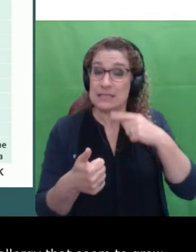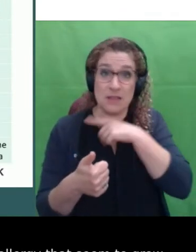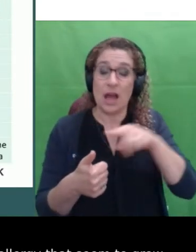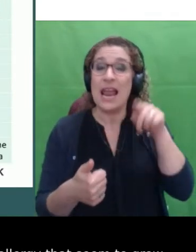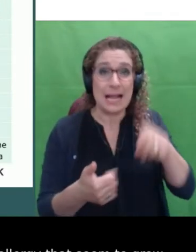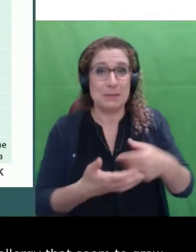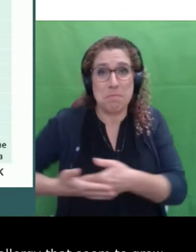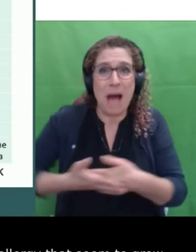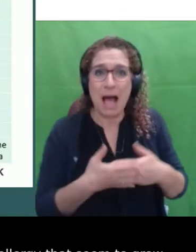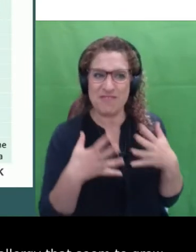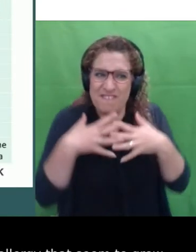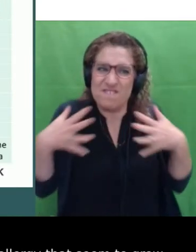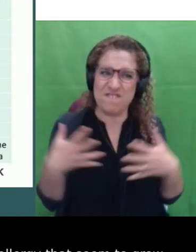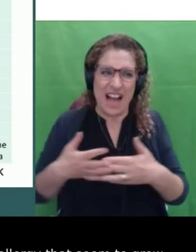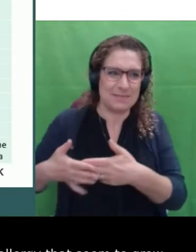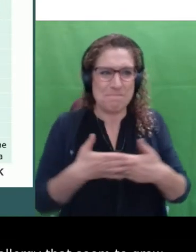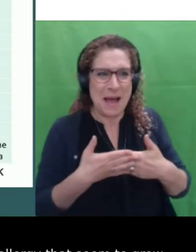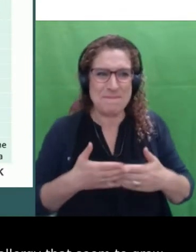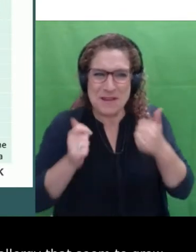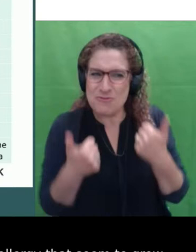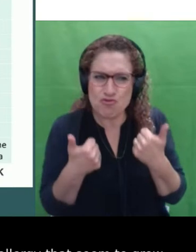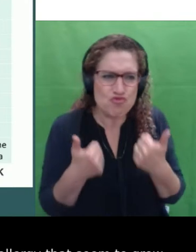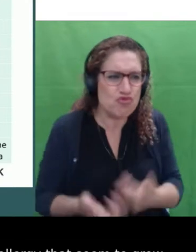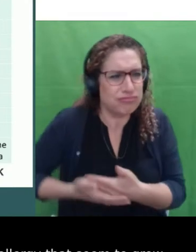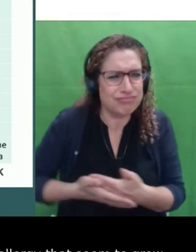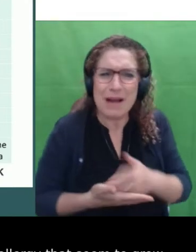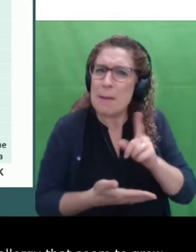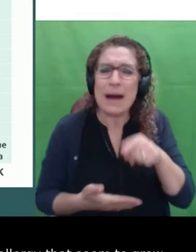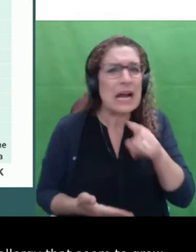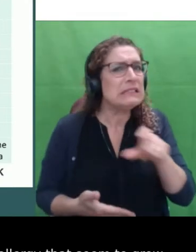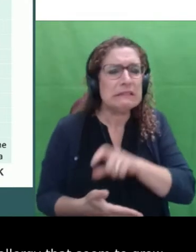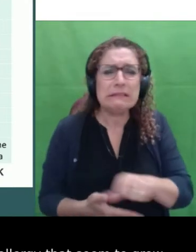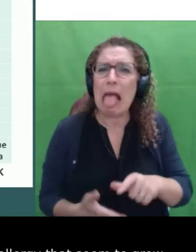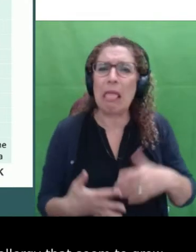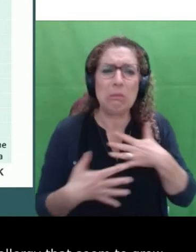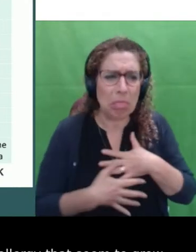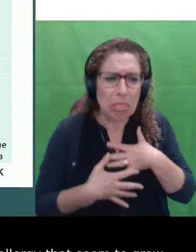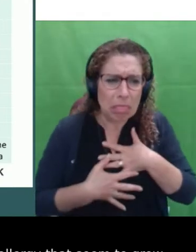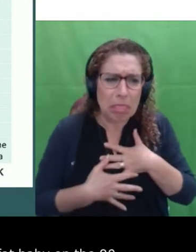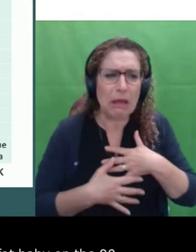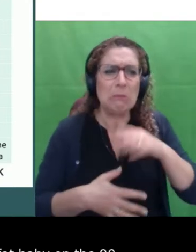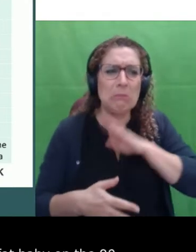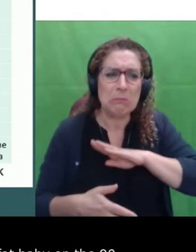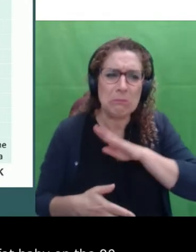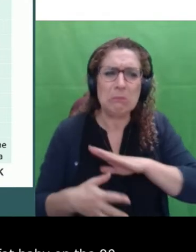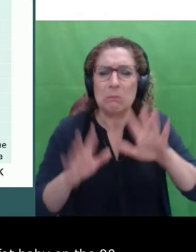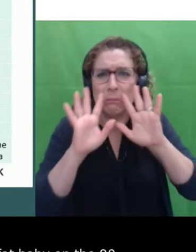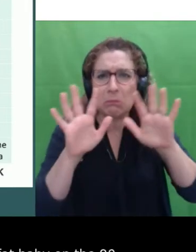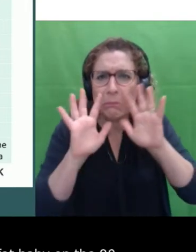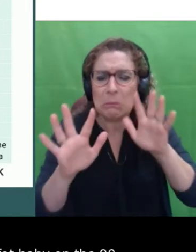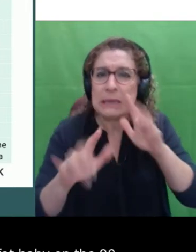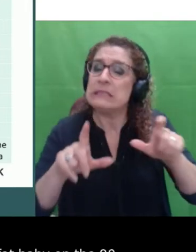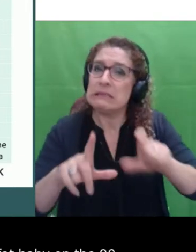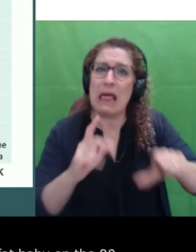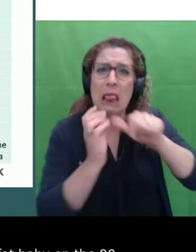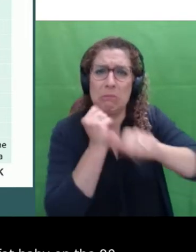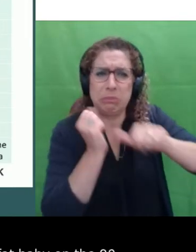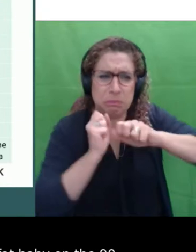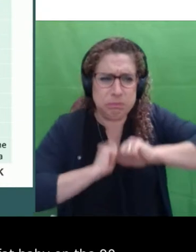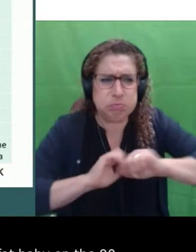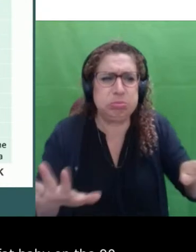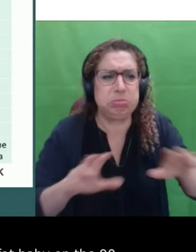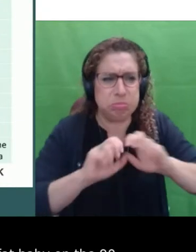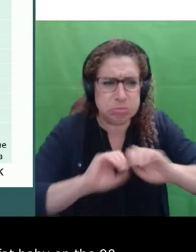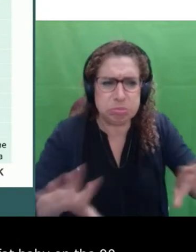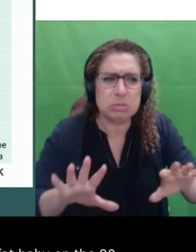problems but he was still miserable explosive nappies early onset xml so they have lots of different symptoms so